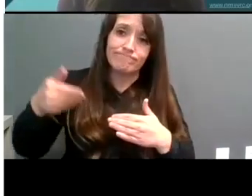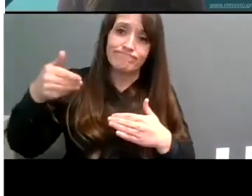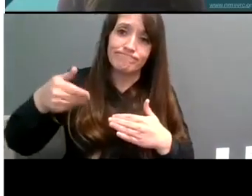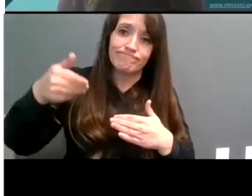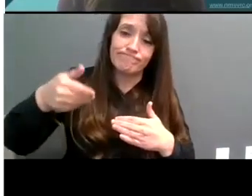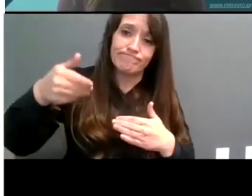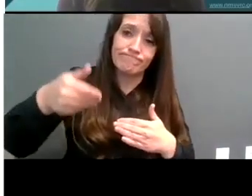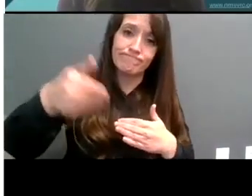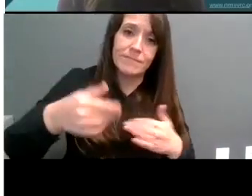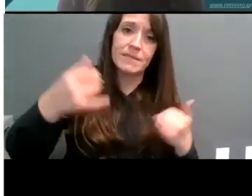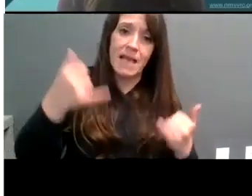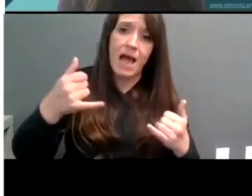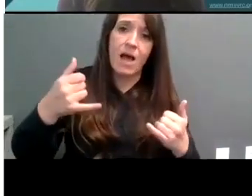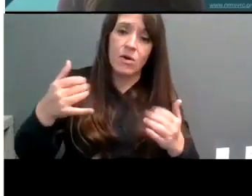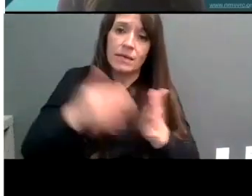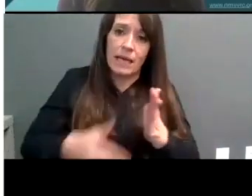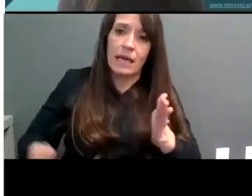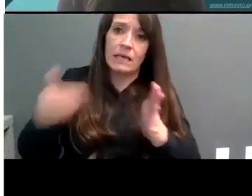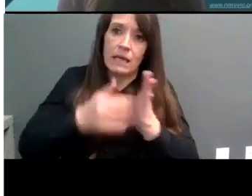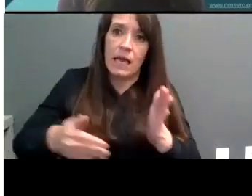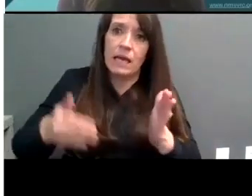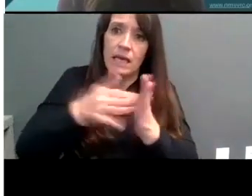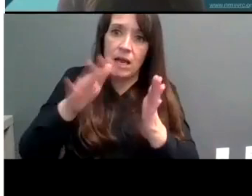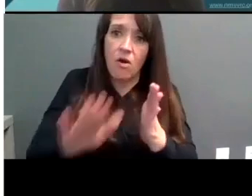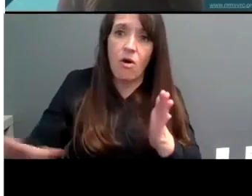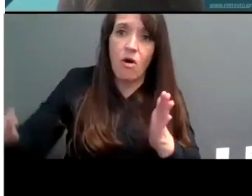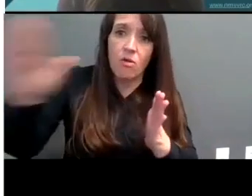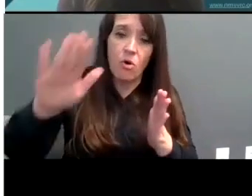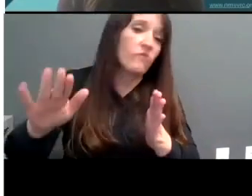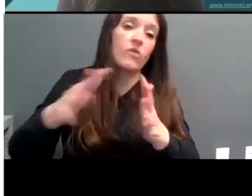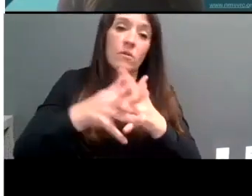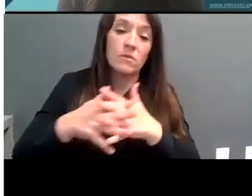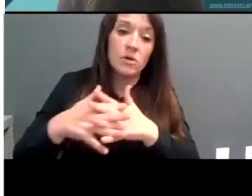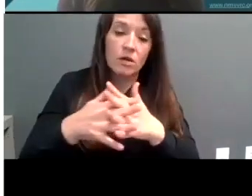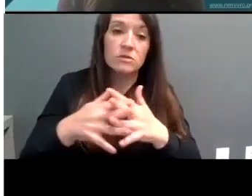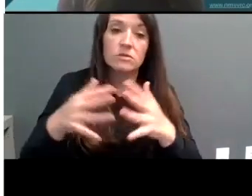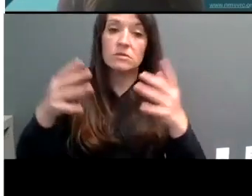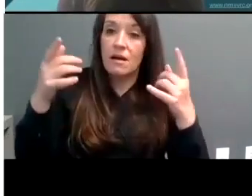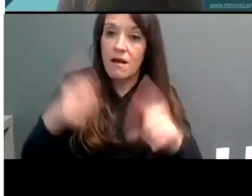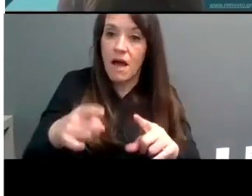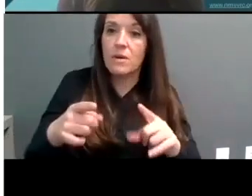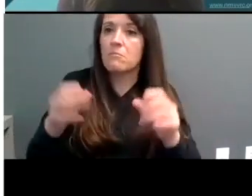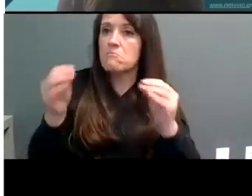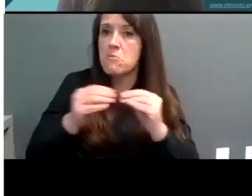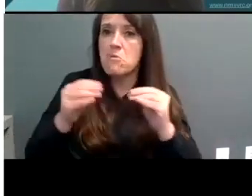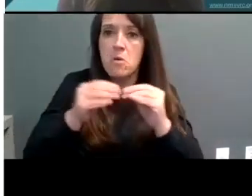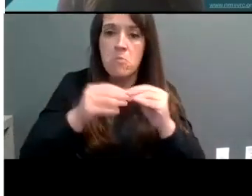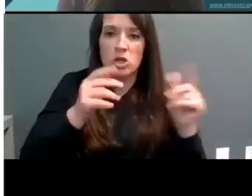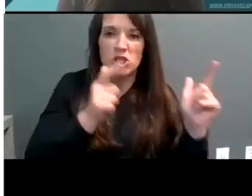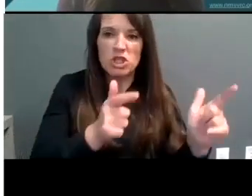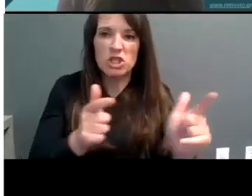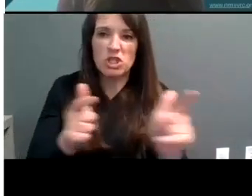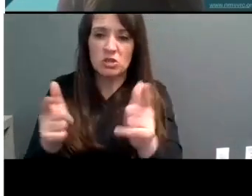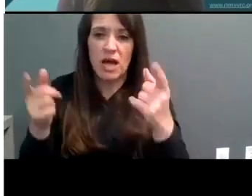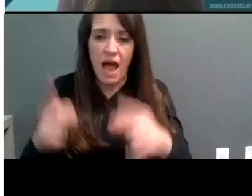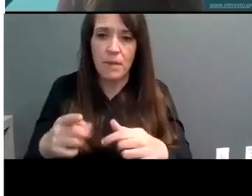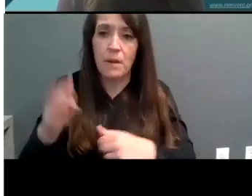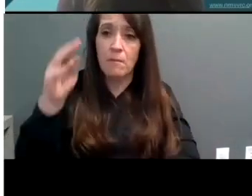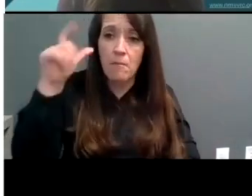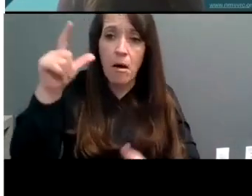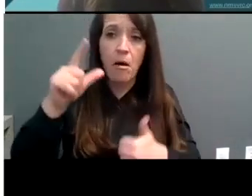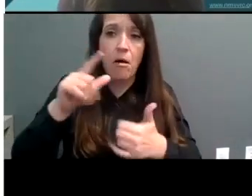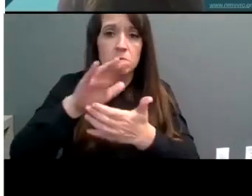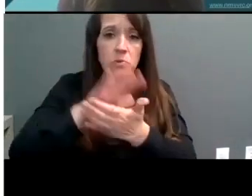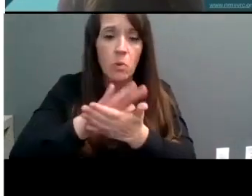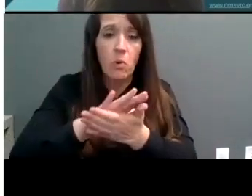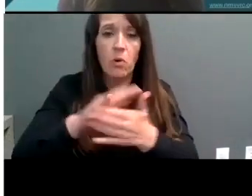were happening all over the country in venues outside of schools. Malls, movie theaters, churches, grocery stores, concerts, elementary